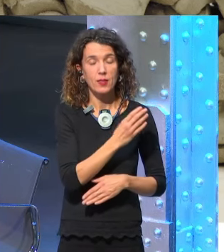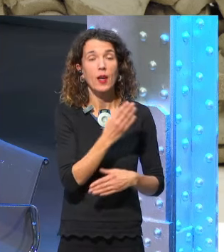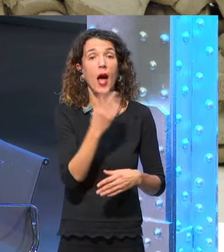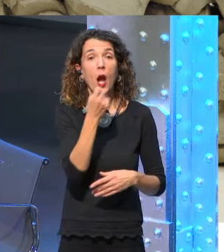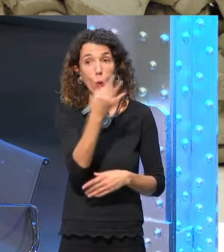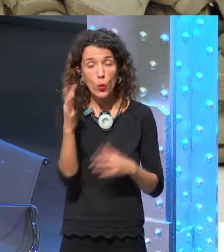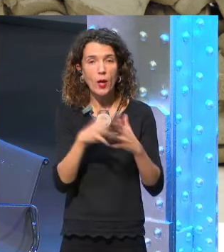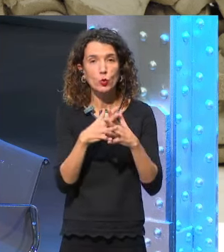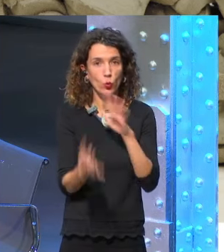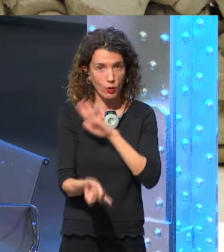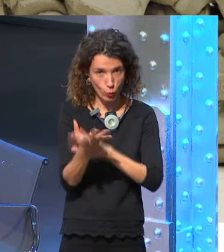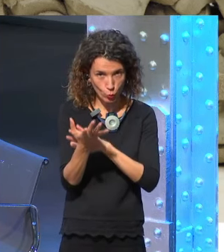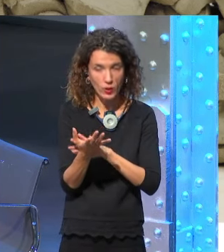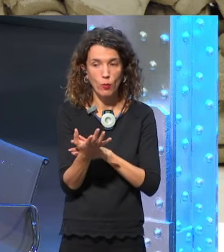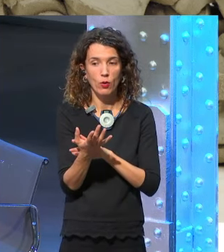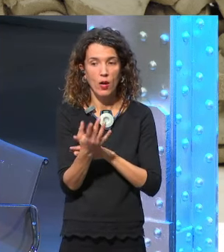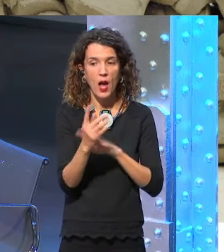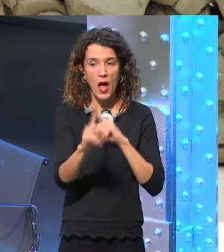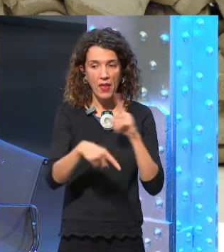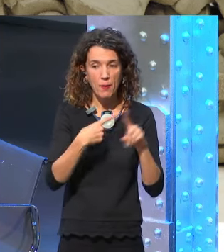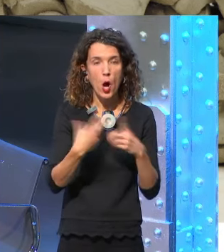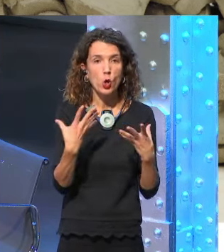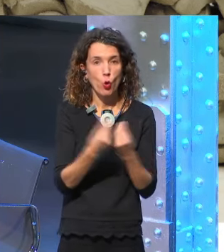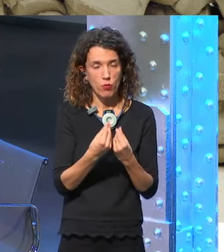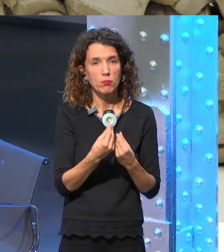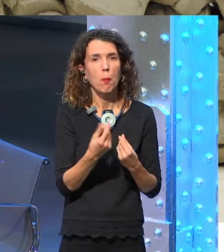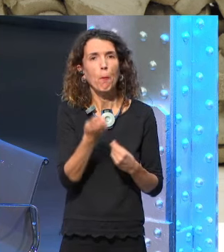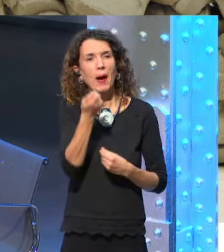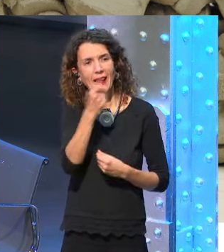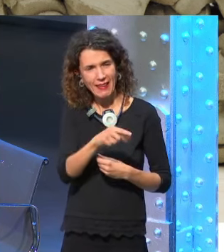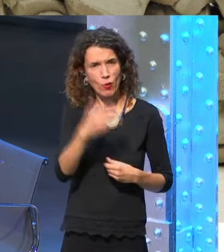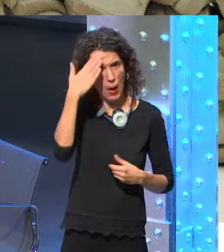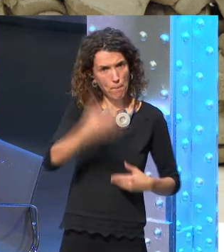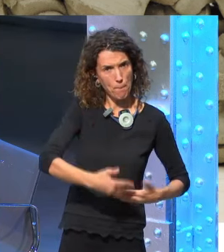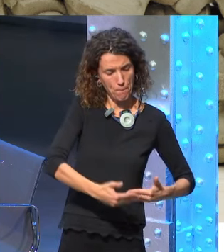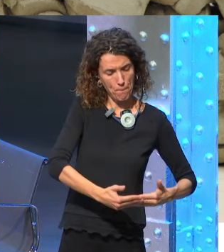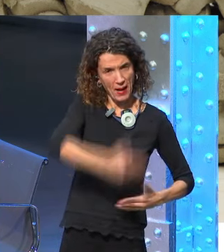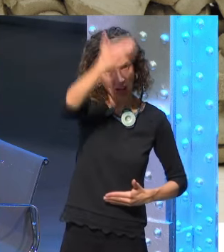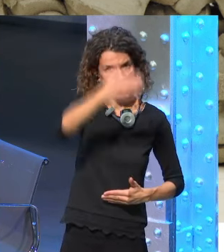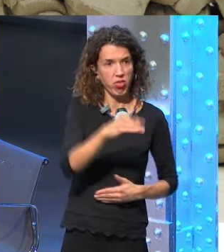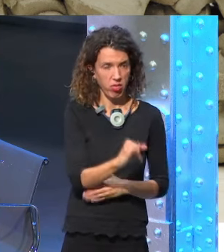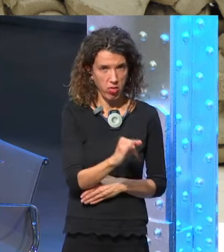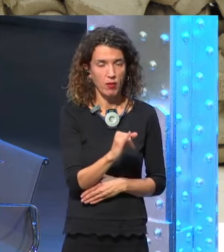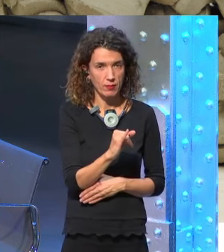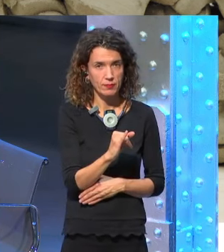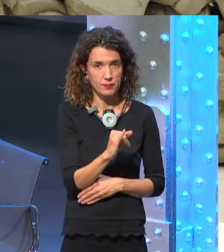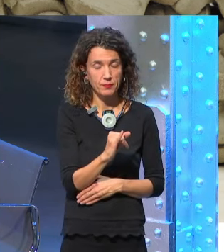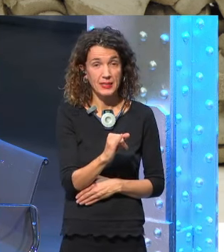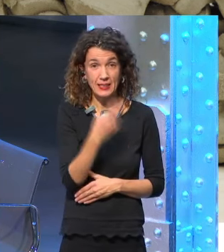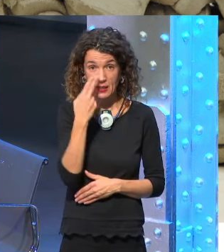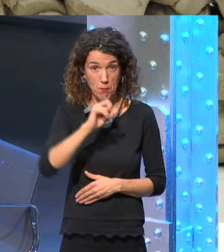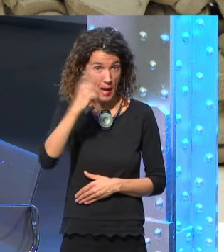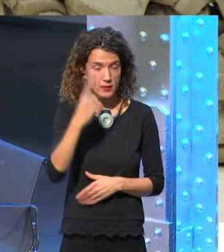or even some wall-like aggregations, and what we particularly liked is the expression of this kind of impact forces